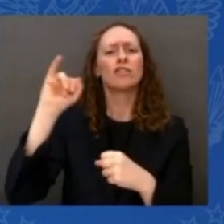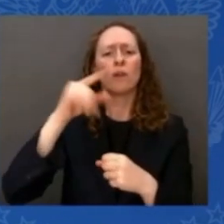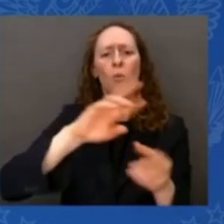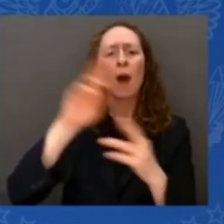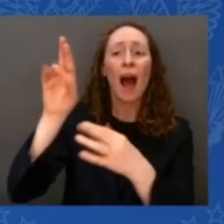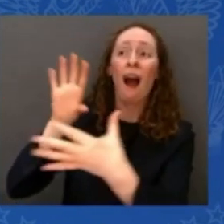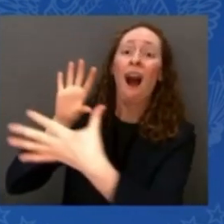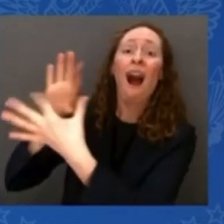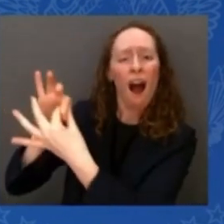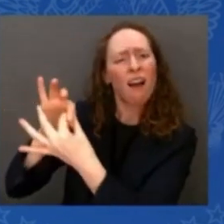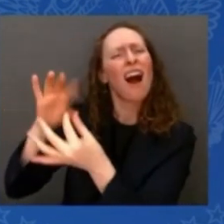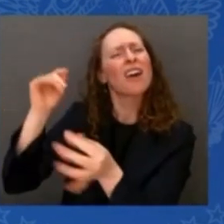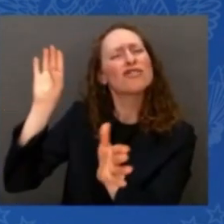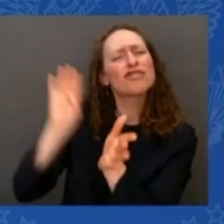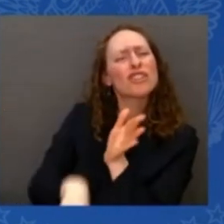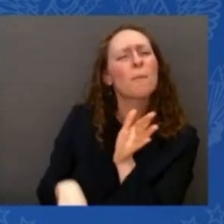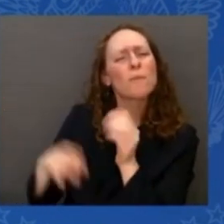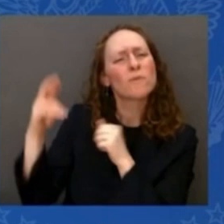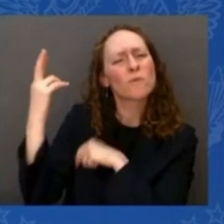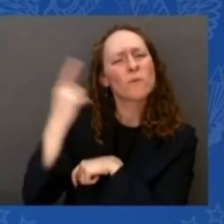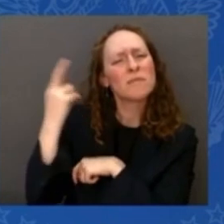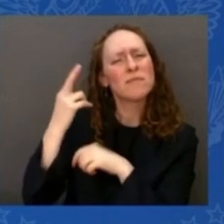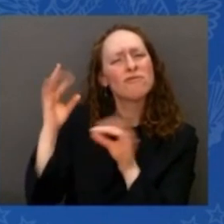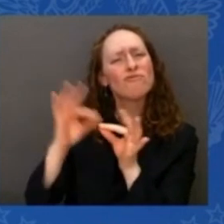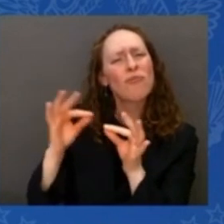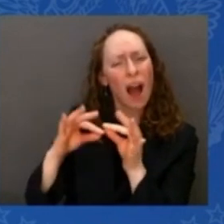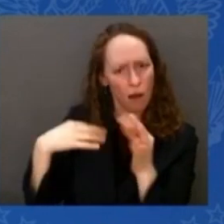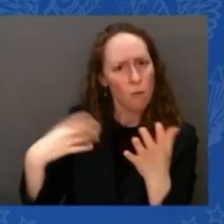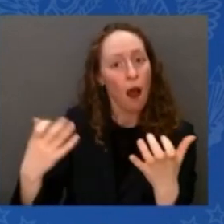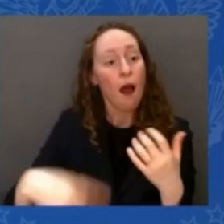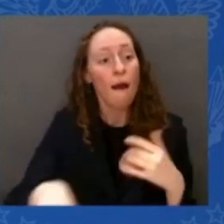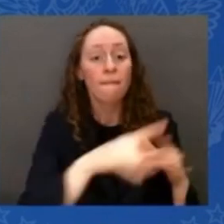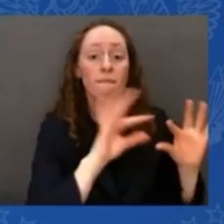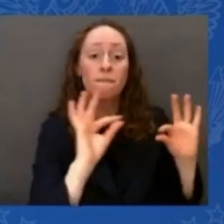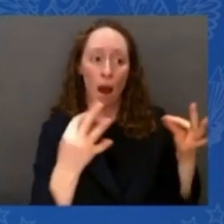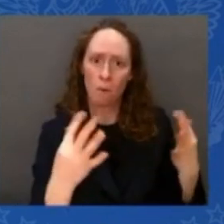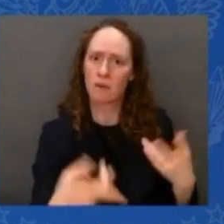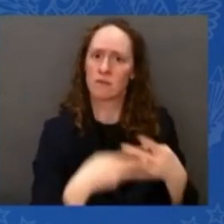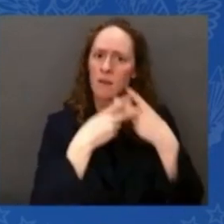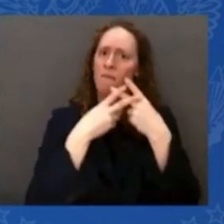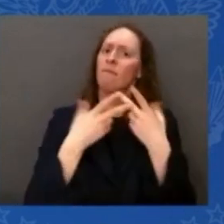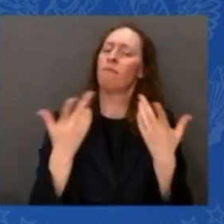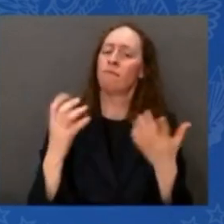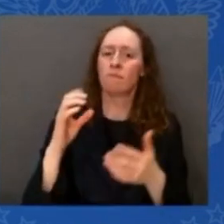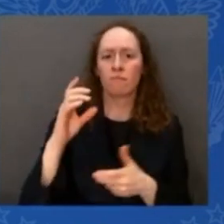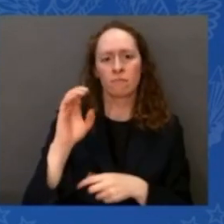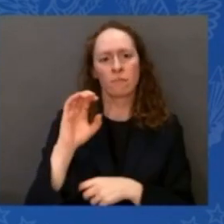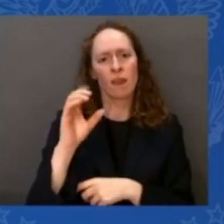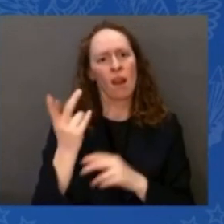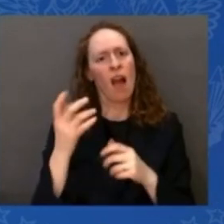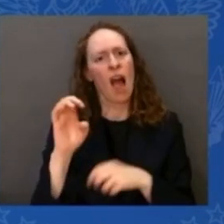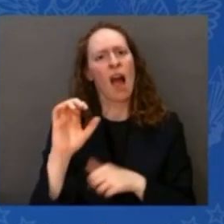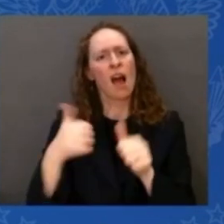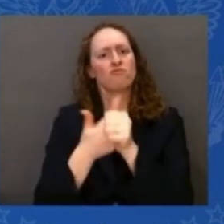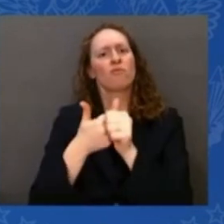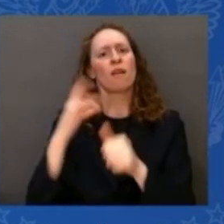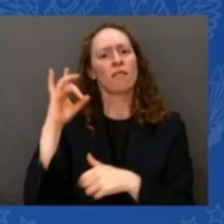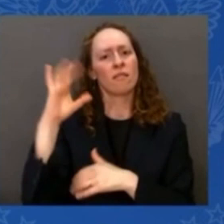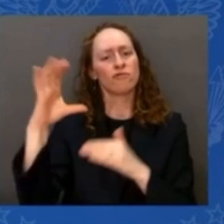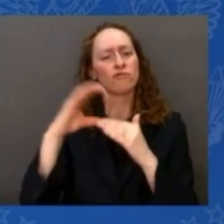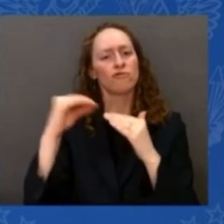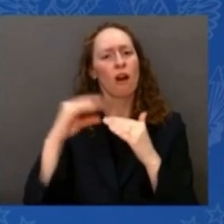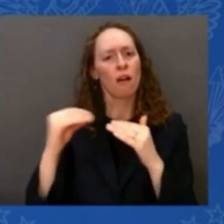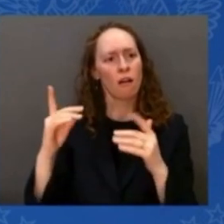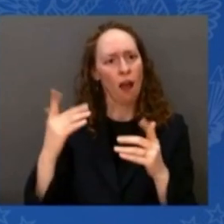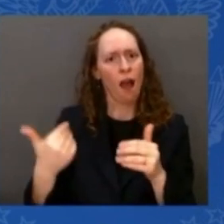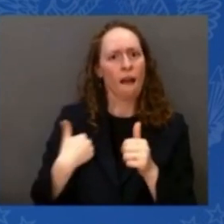families $800 a year. Where I come from, $800 matters. The result is more